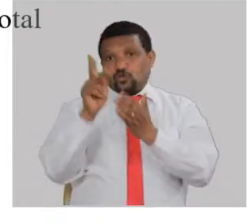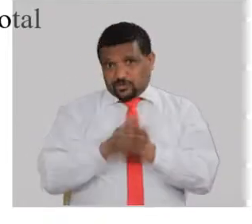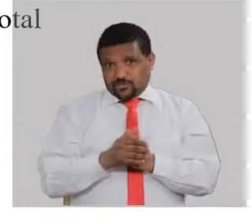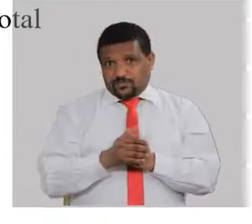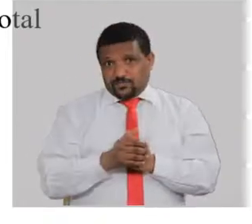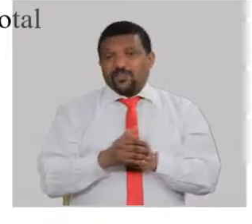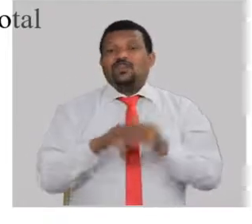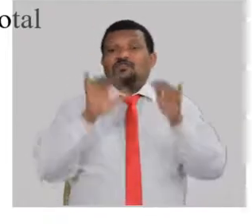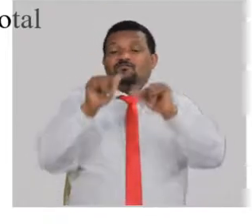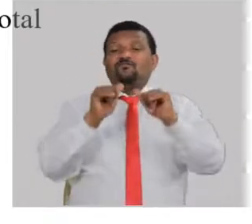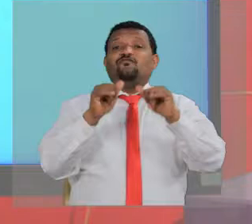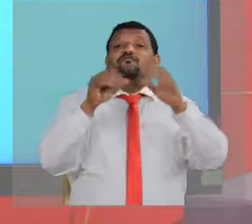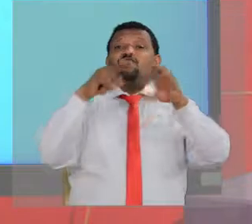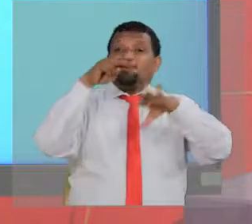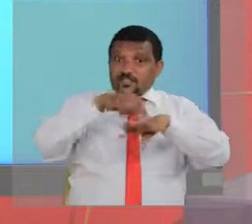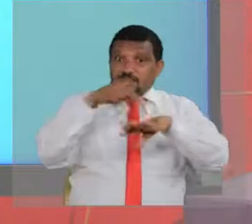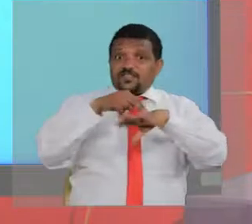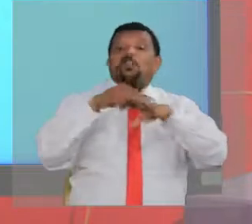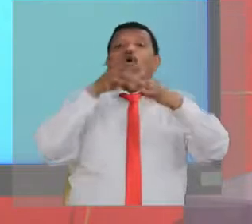variable inputs.